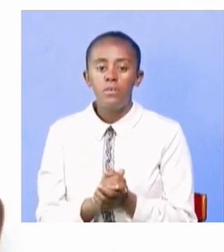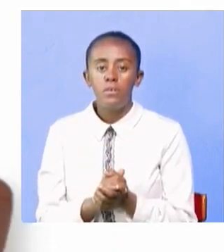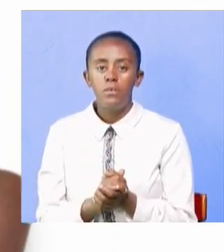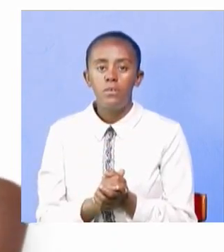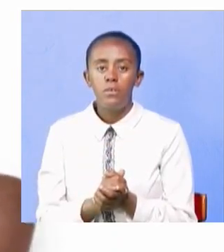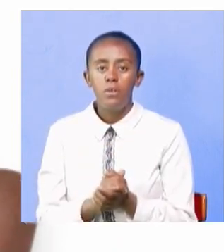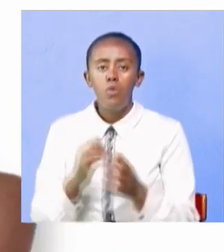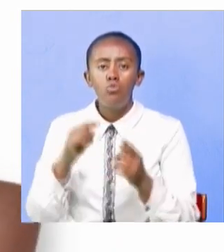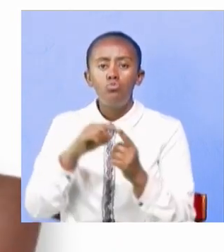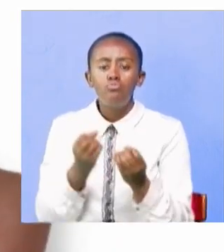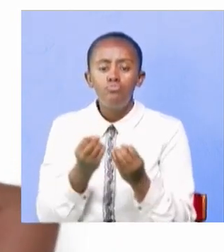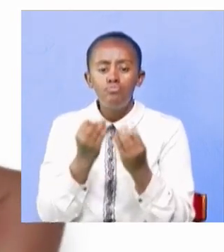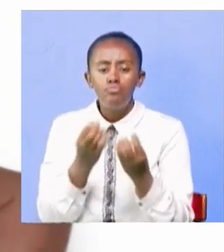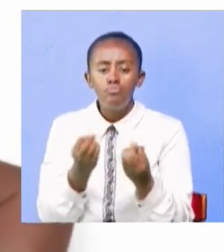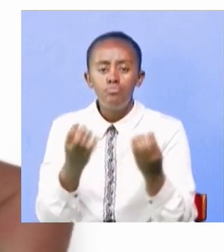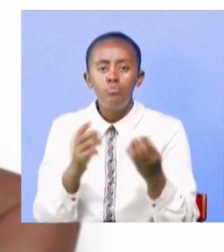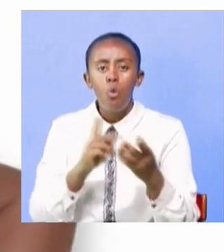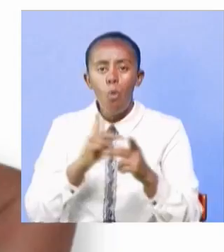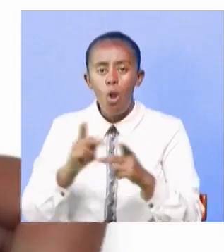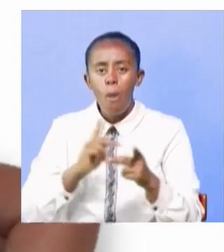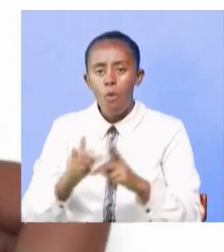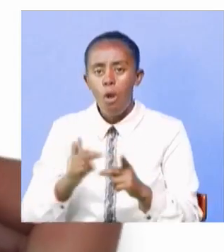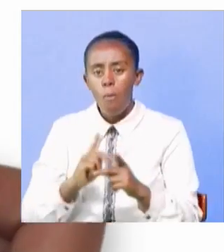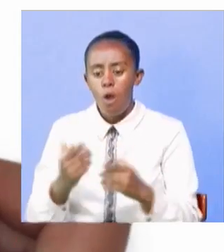many programs.